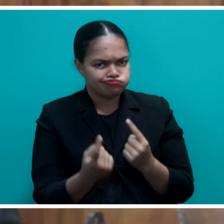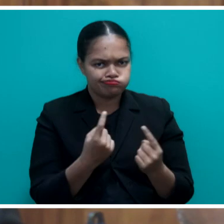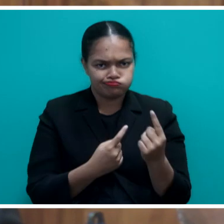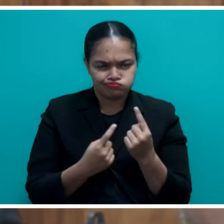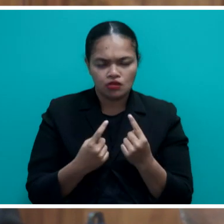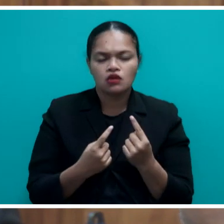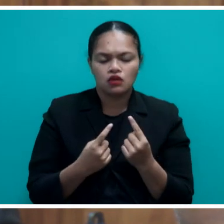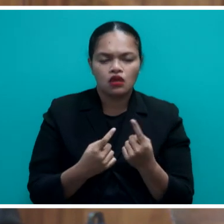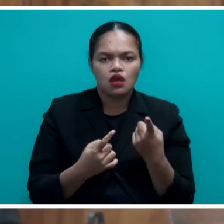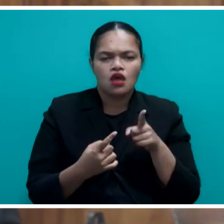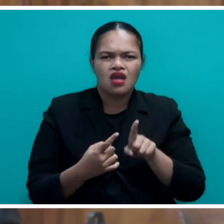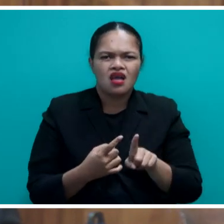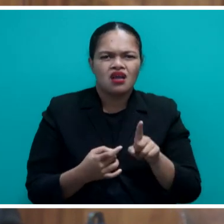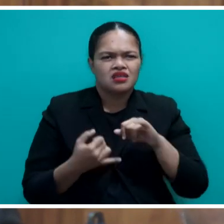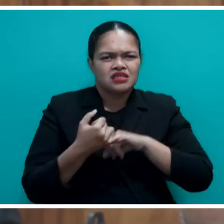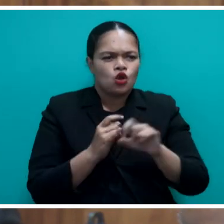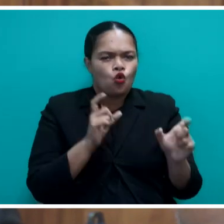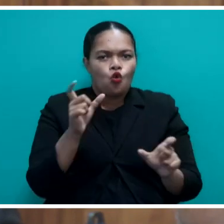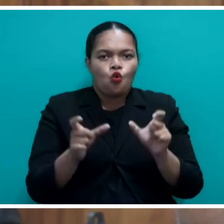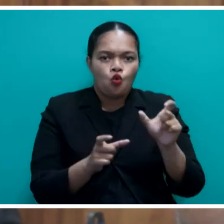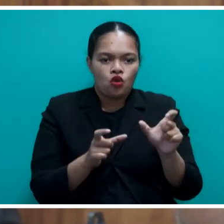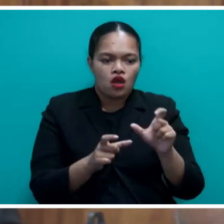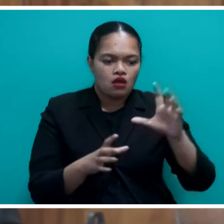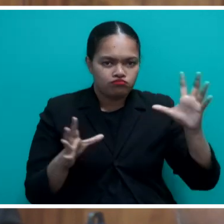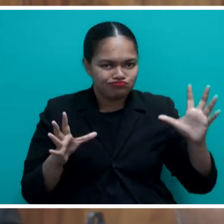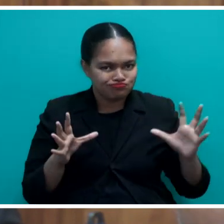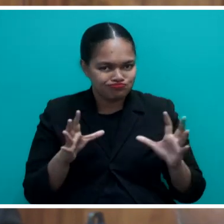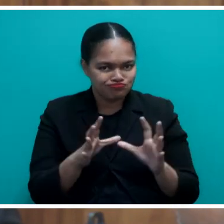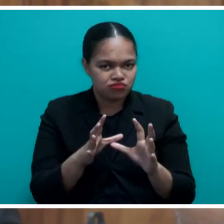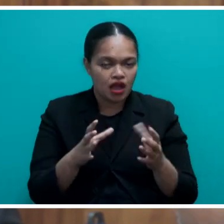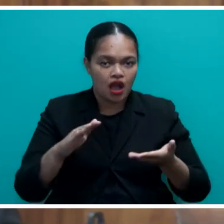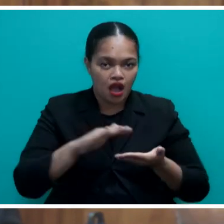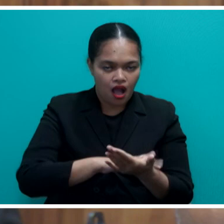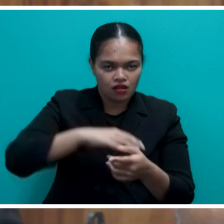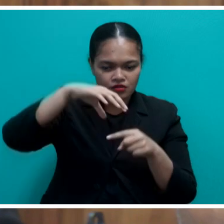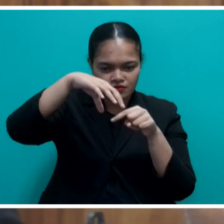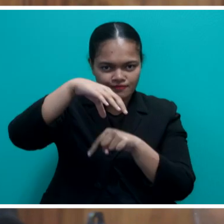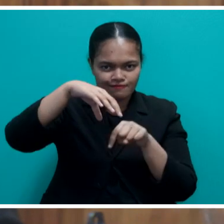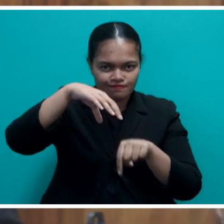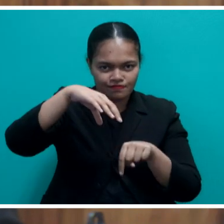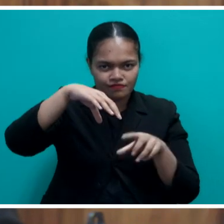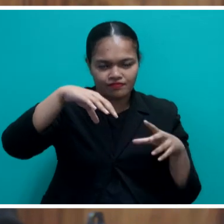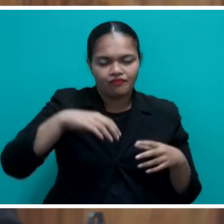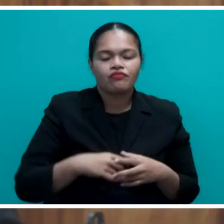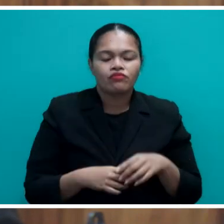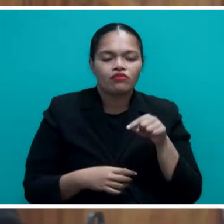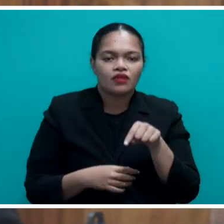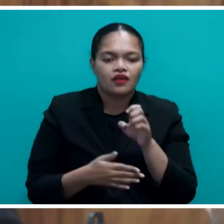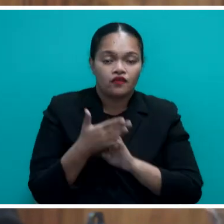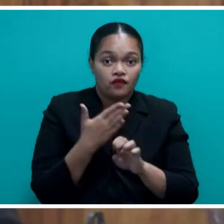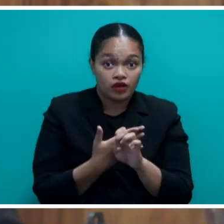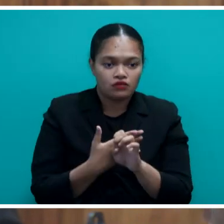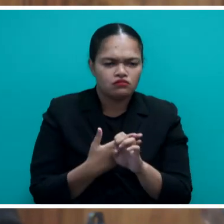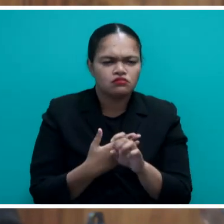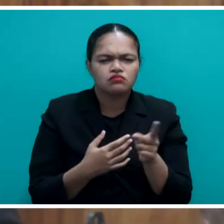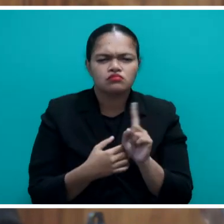partners from across the Pacific under one roof. The event was born from our collective commitments